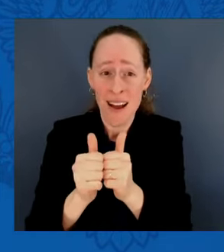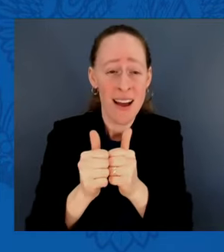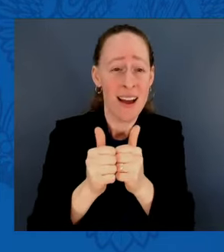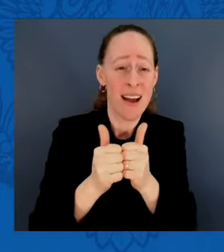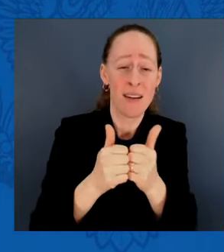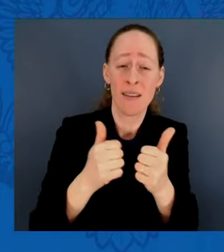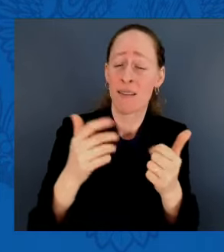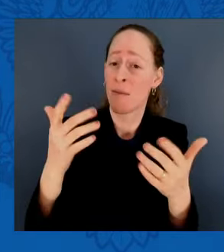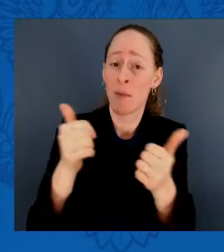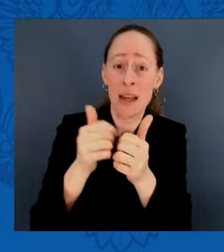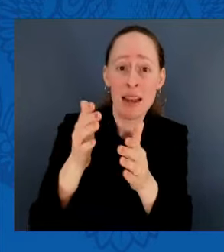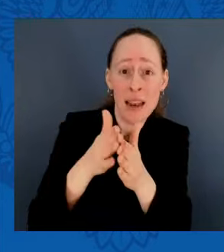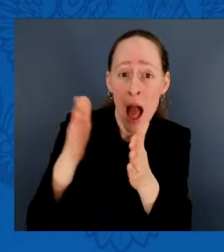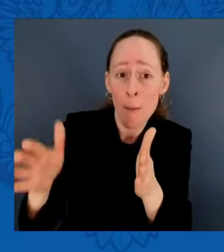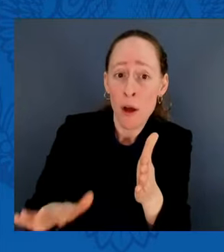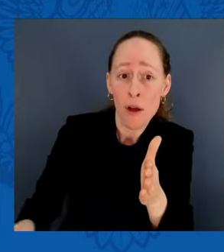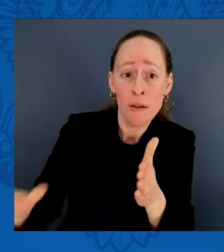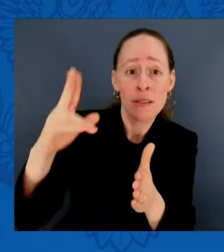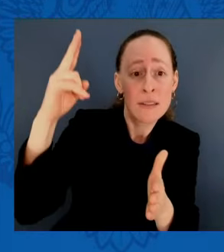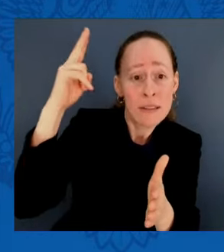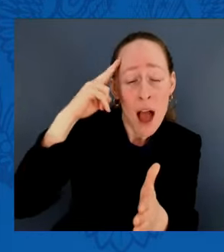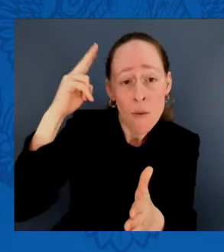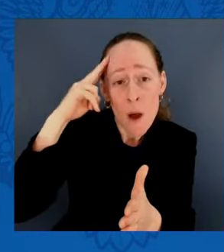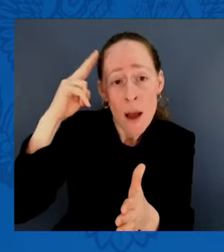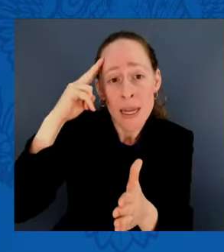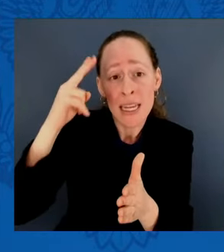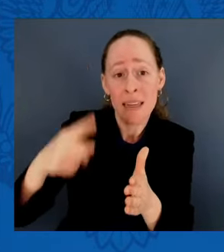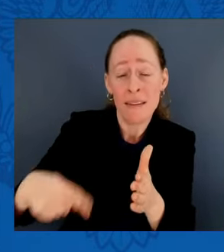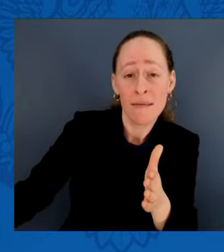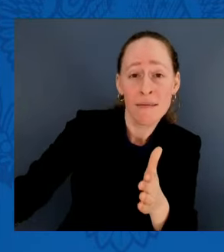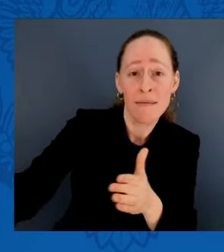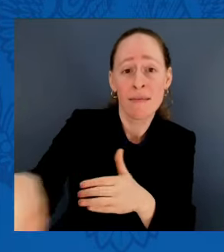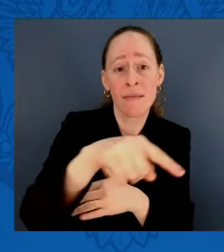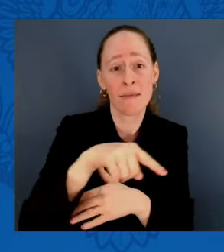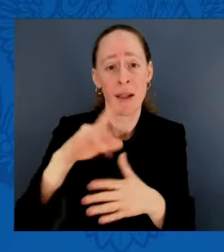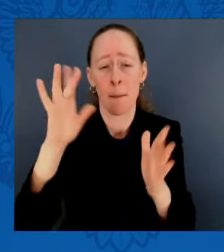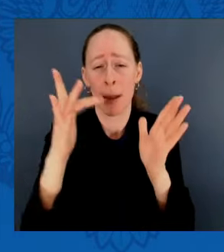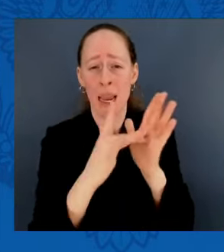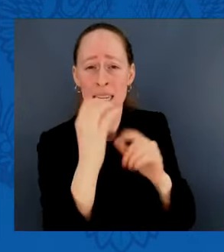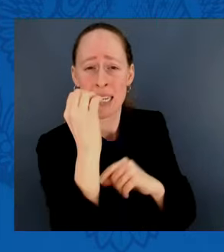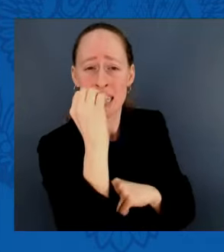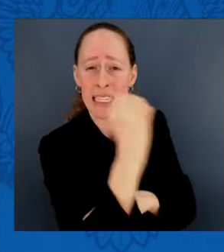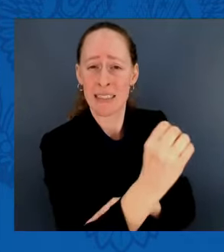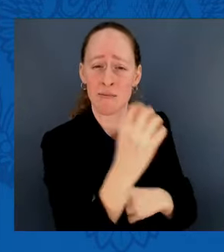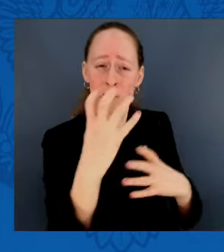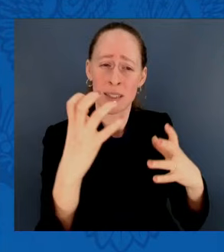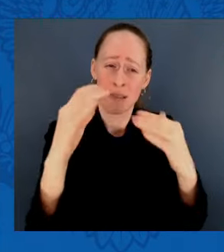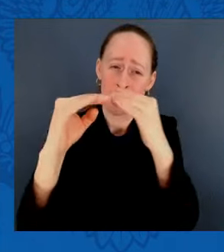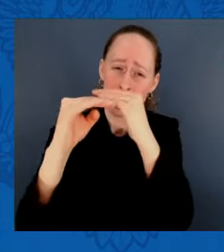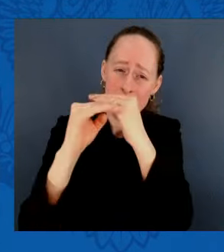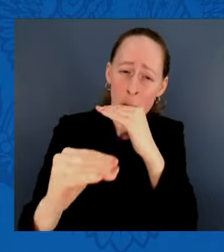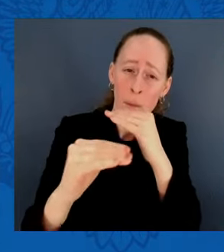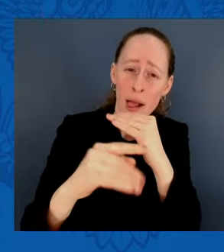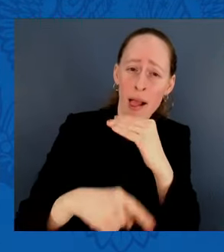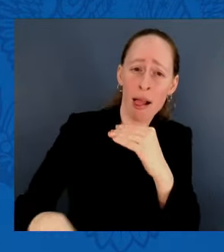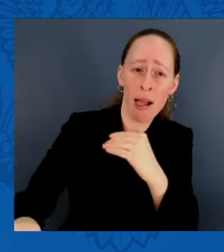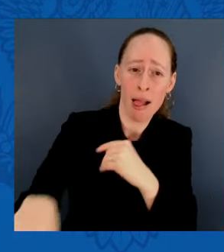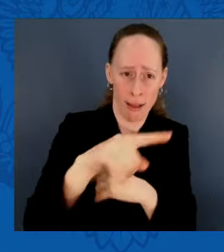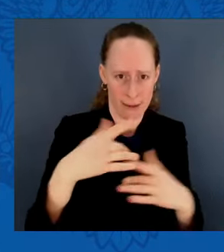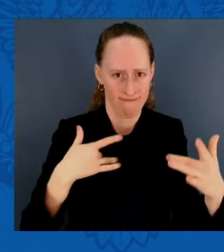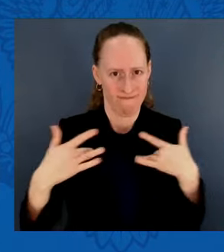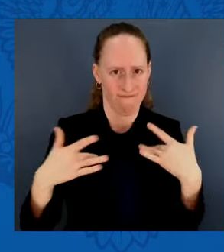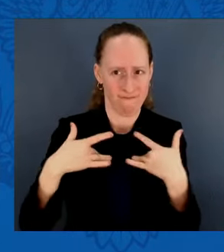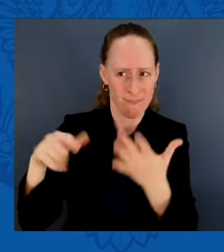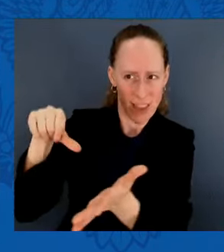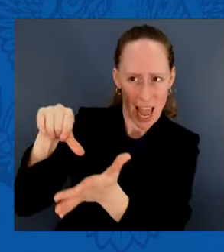talking. Creating stability in the Middle East also means containing the threat posed by Iran. That's why I built a coalition of